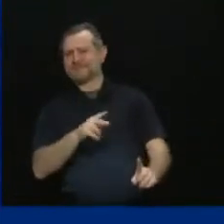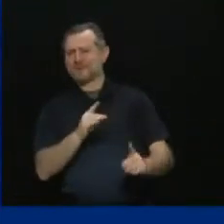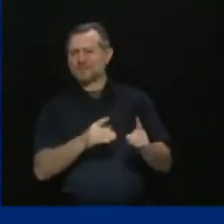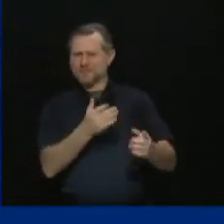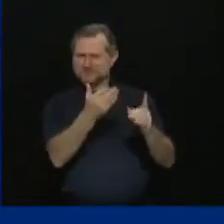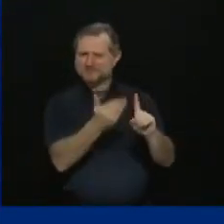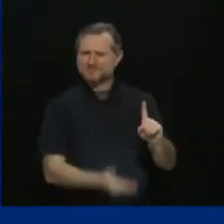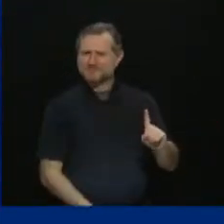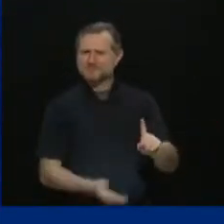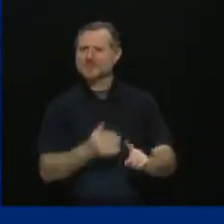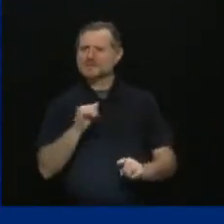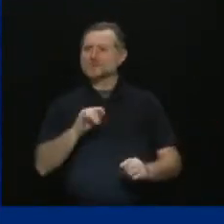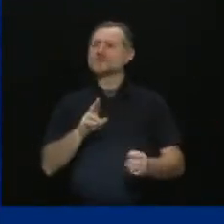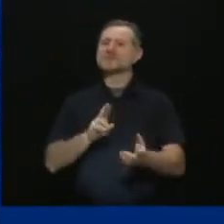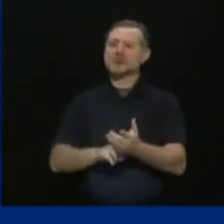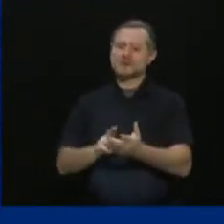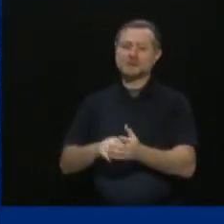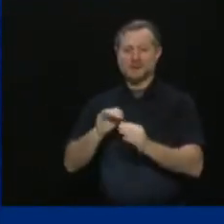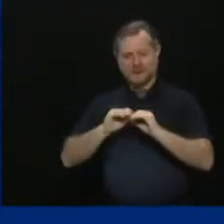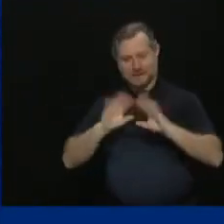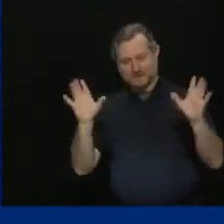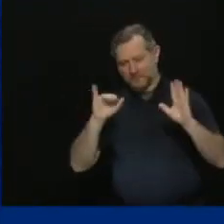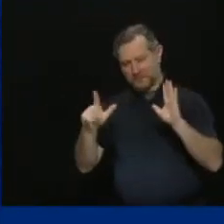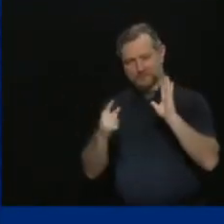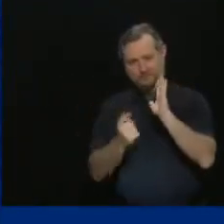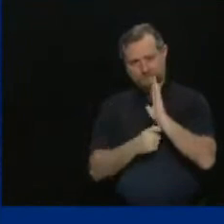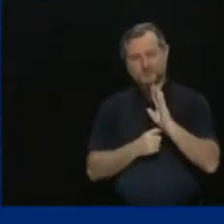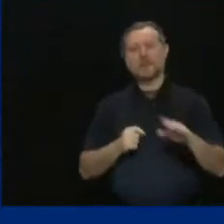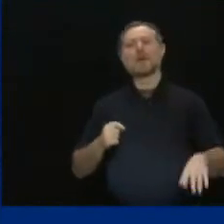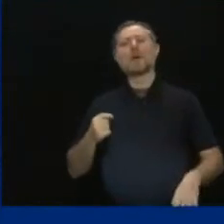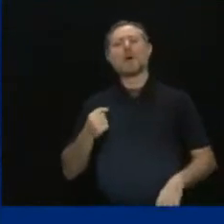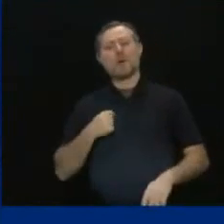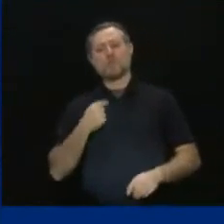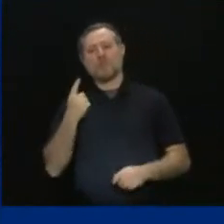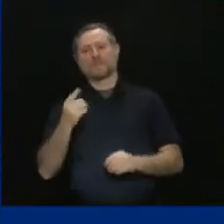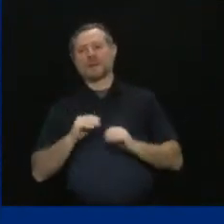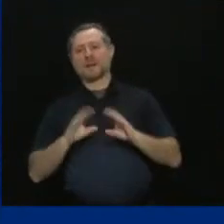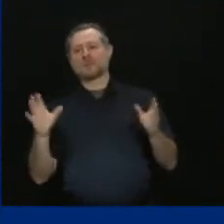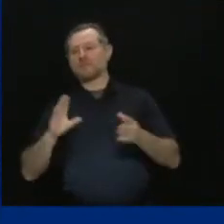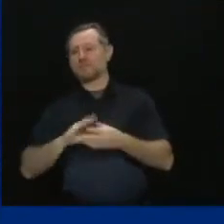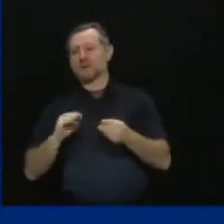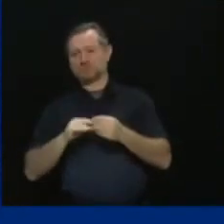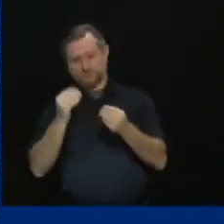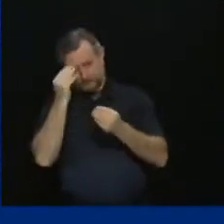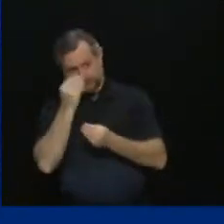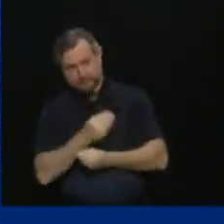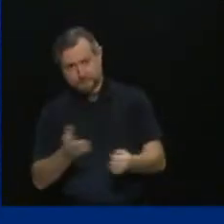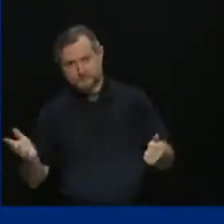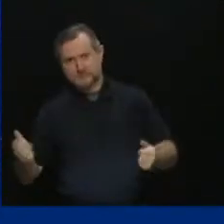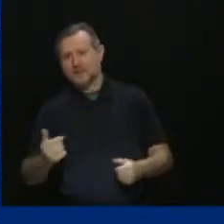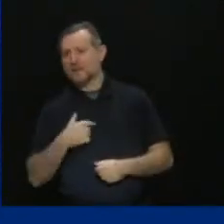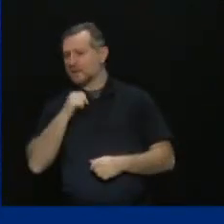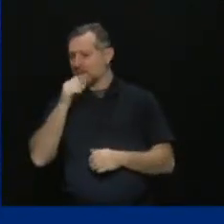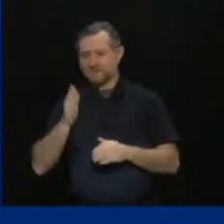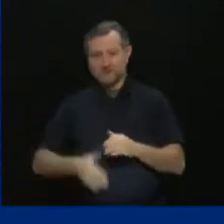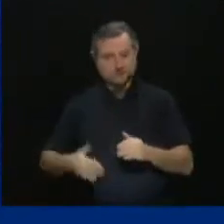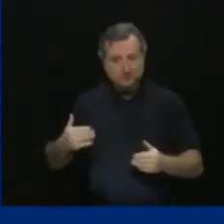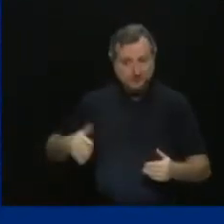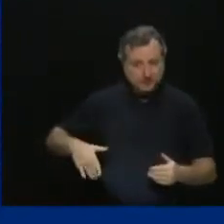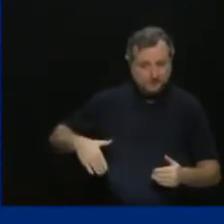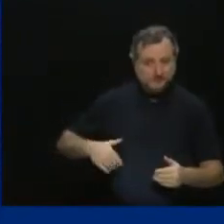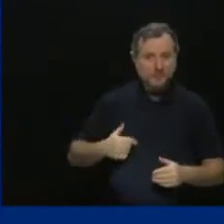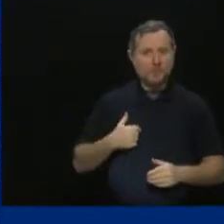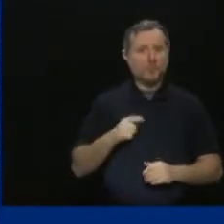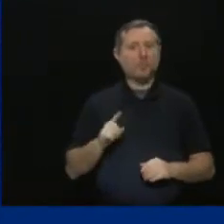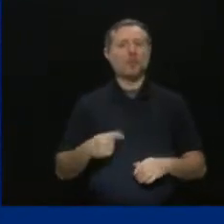signing these well thought out bills. And I'm going to give you one more message. We're not finished yet, my friends. These are 5 bills. They're profound. They're going to make